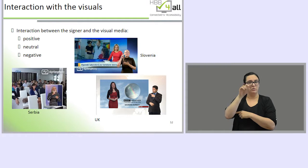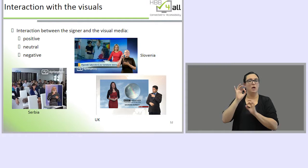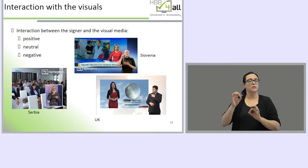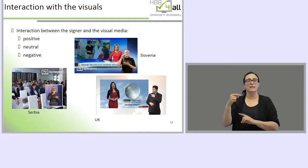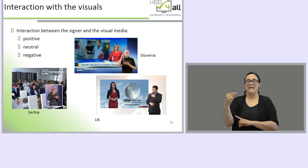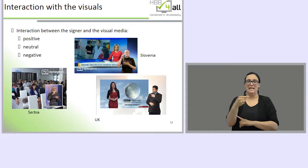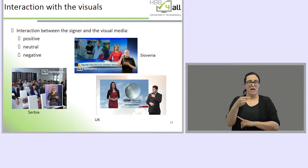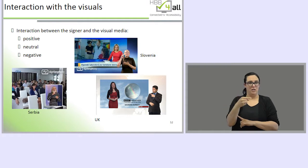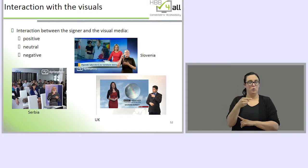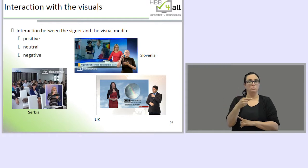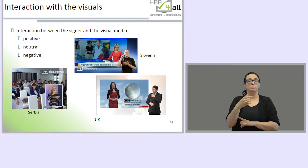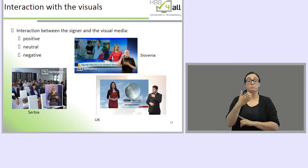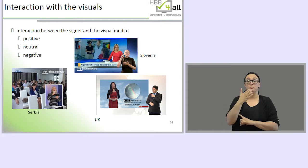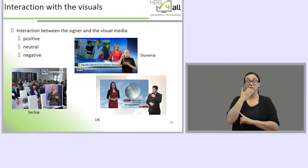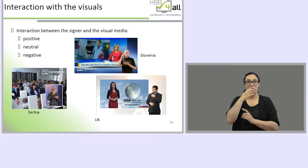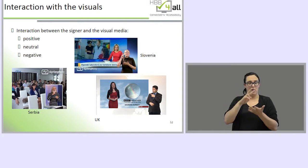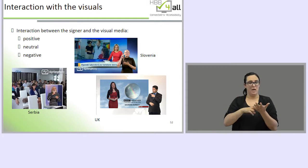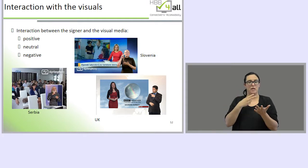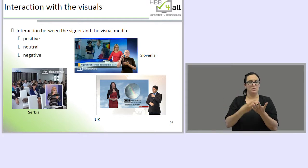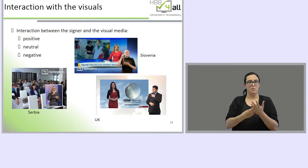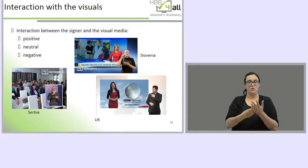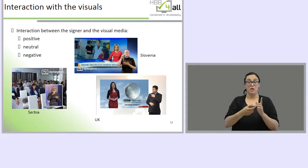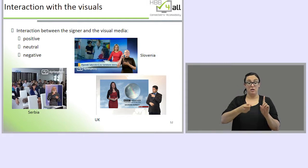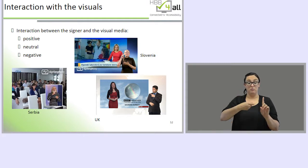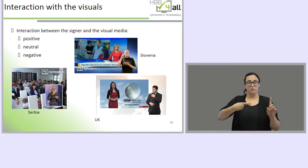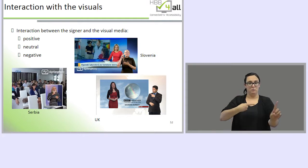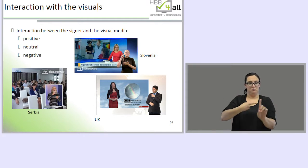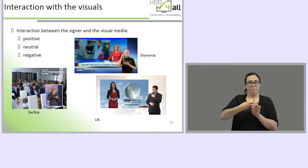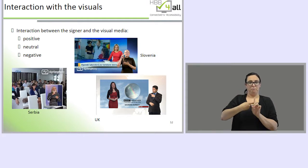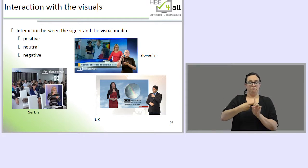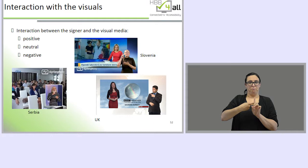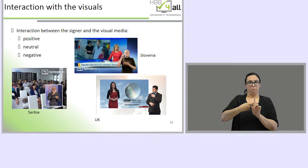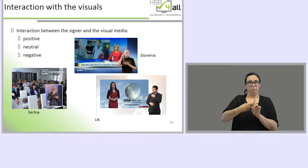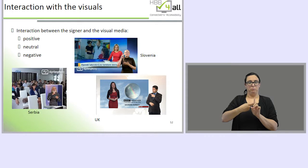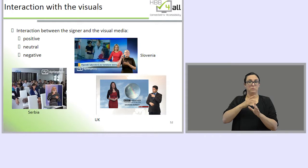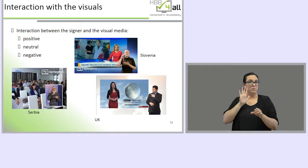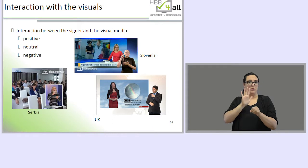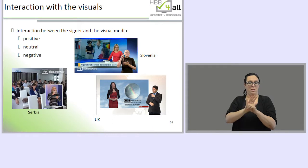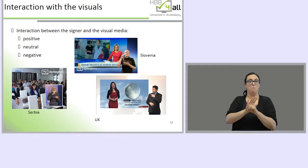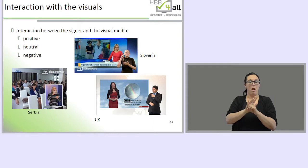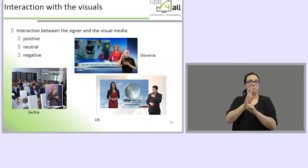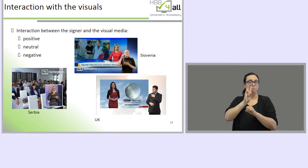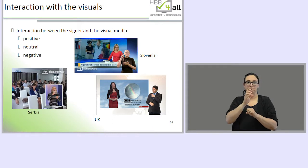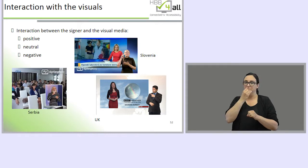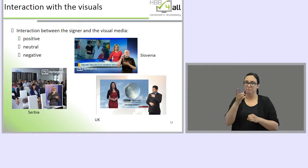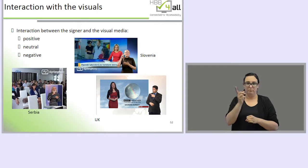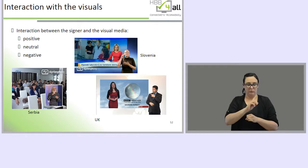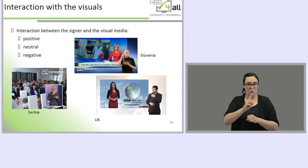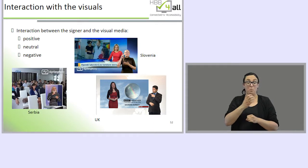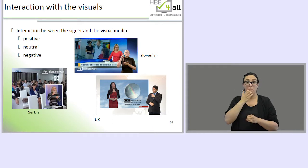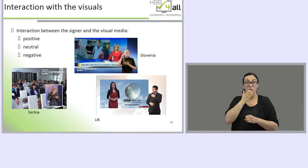a negative interaction. In this case, the interpreter is blocking the visual media. In the